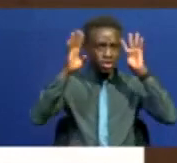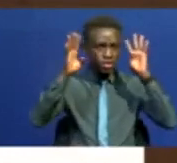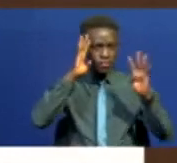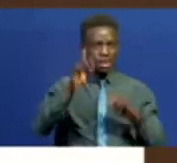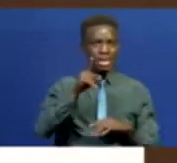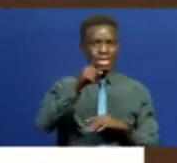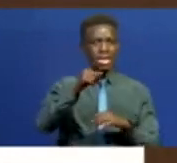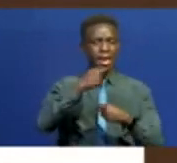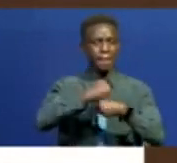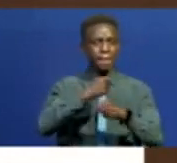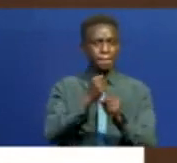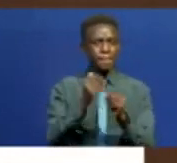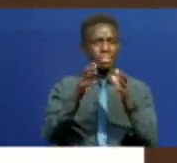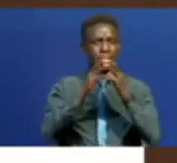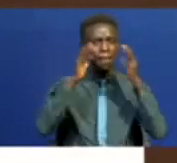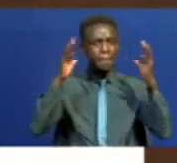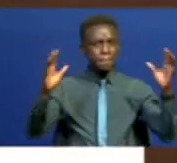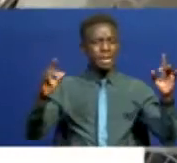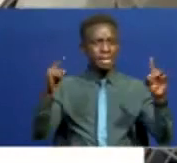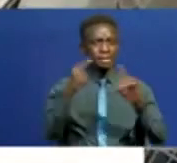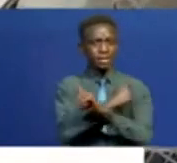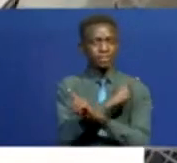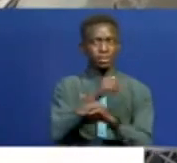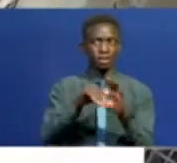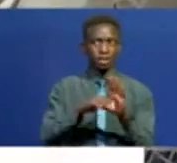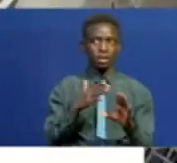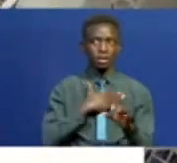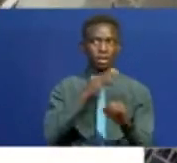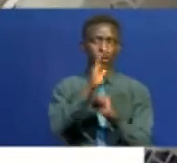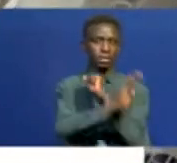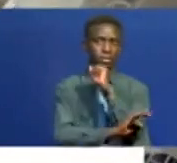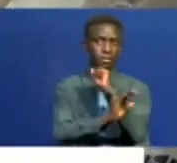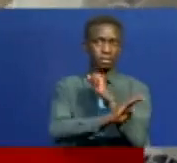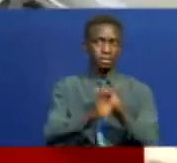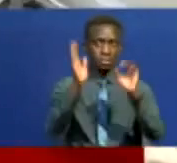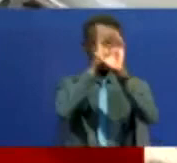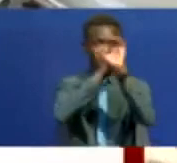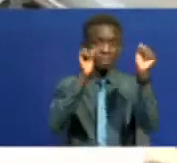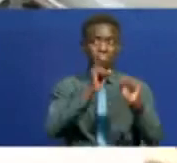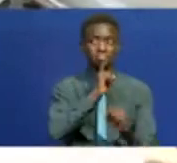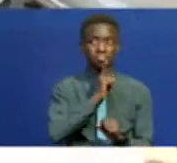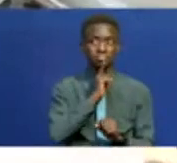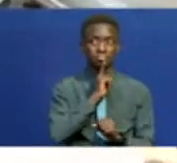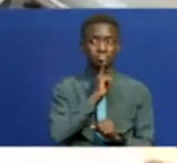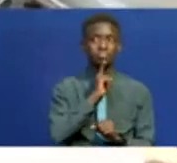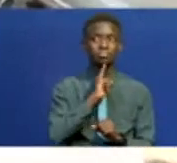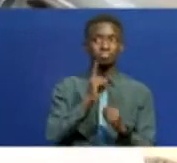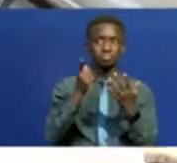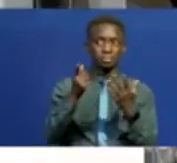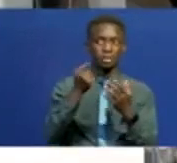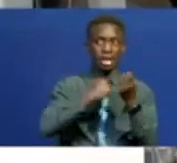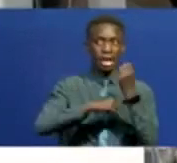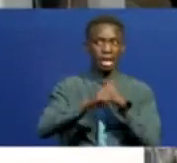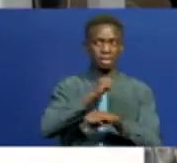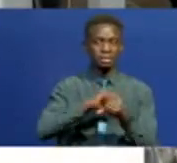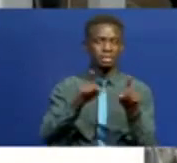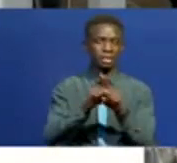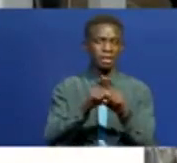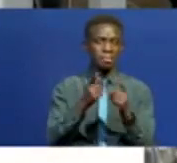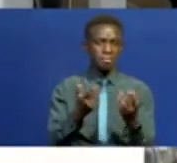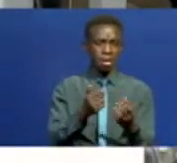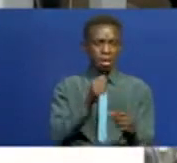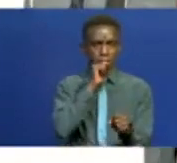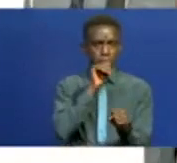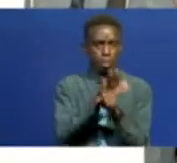biggest difference in our country. The president says the government only acted as a guarantor for firms supplying oil